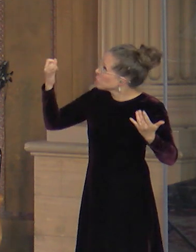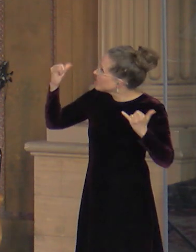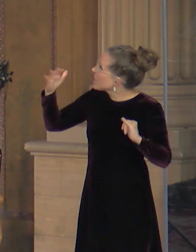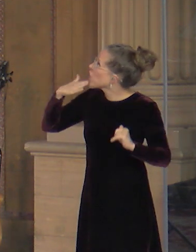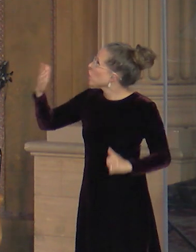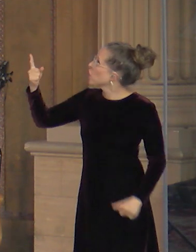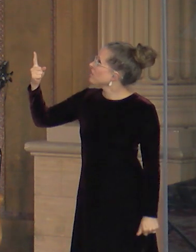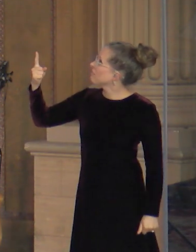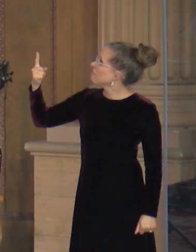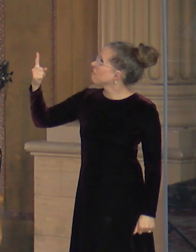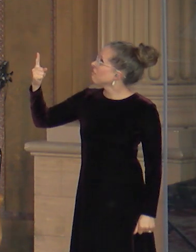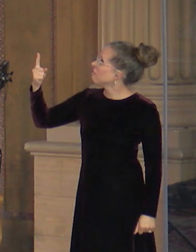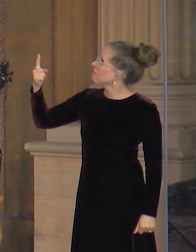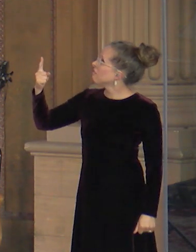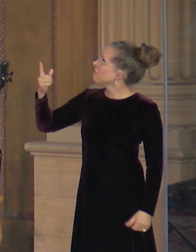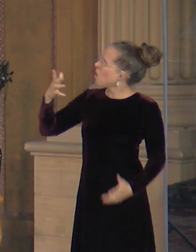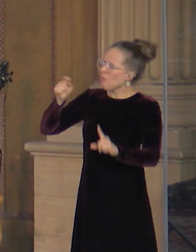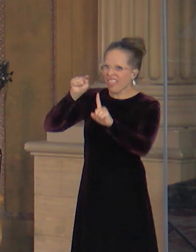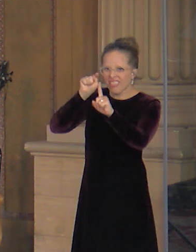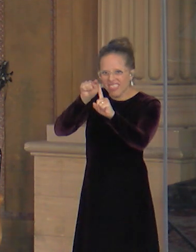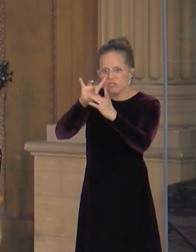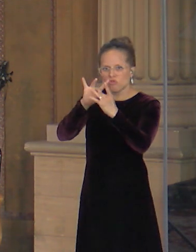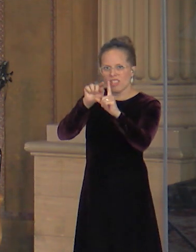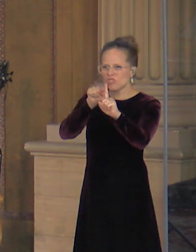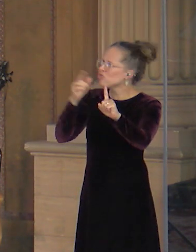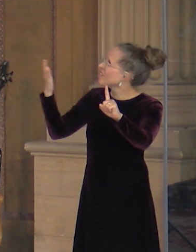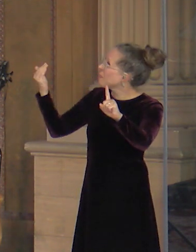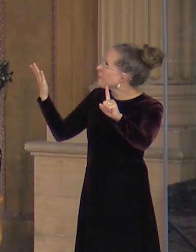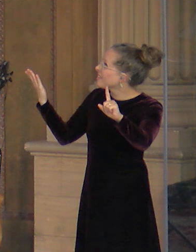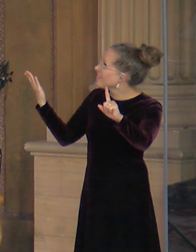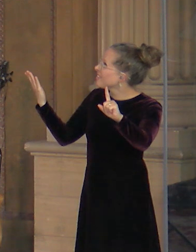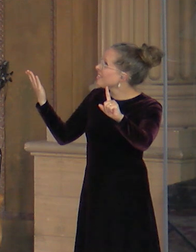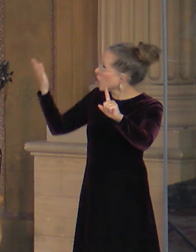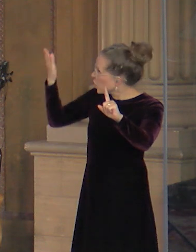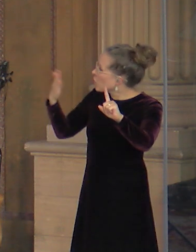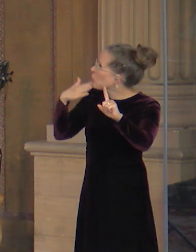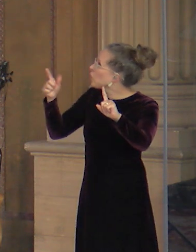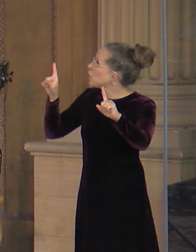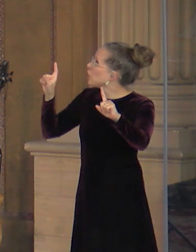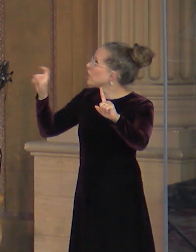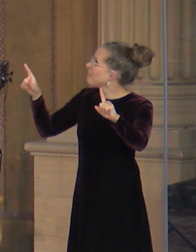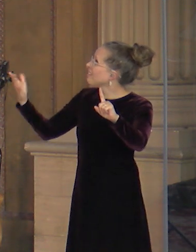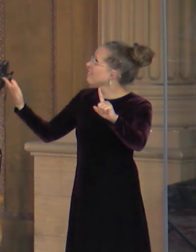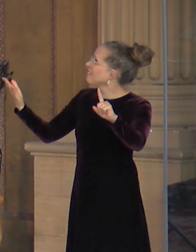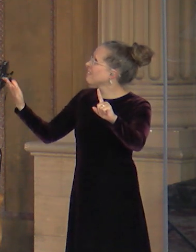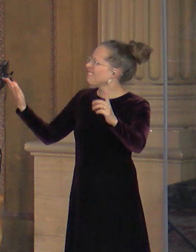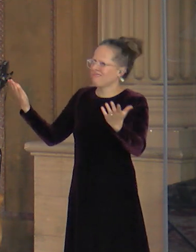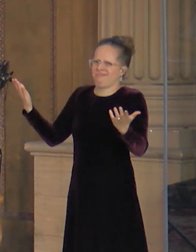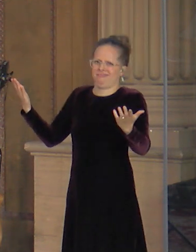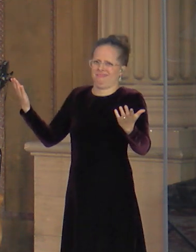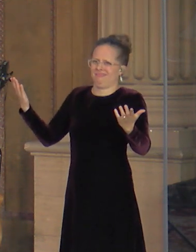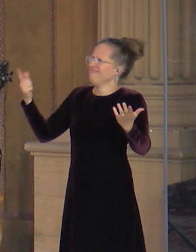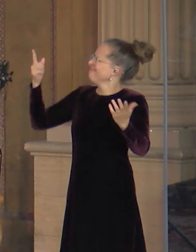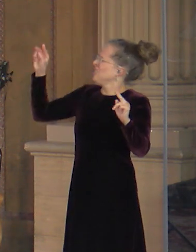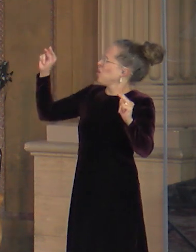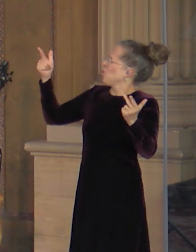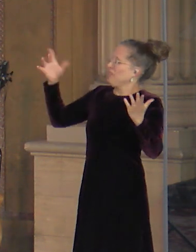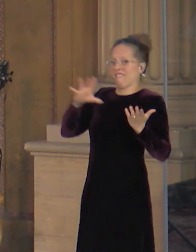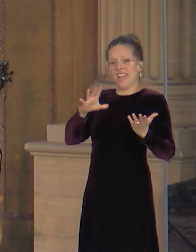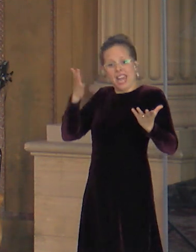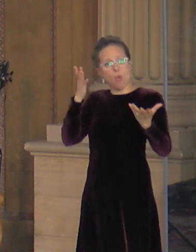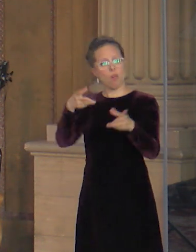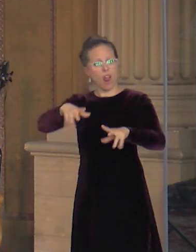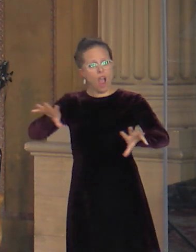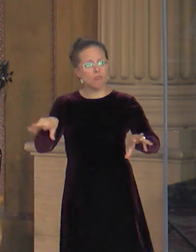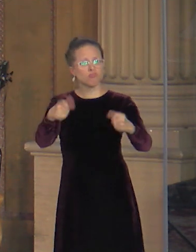if I never get that relationship and if not if he's not going to be good to me why not cut corners why not just marry someone outside